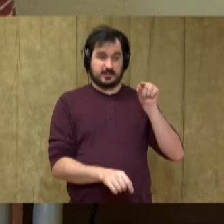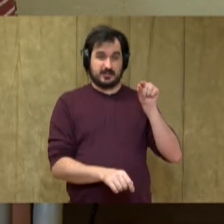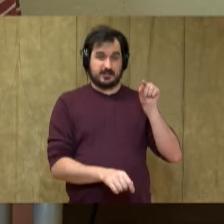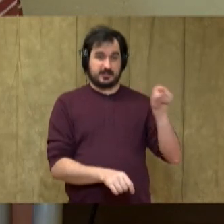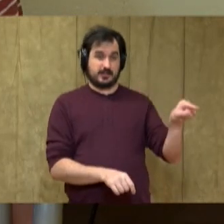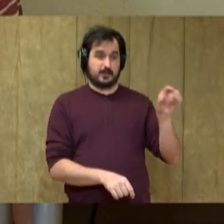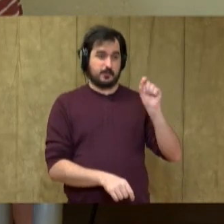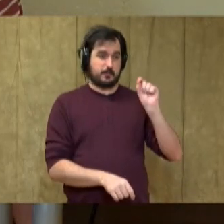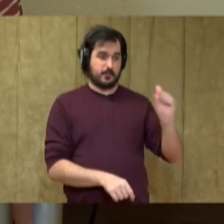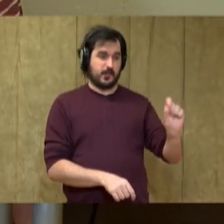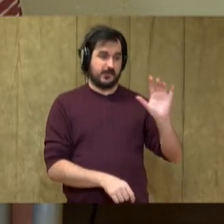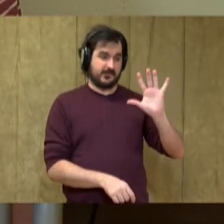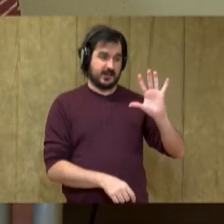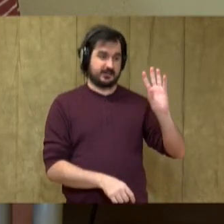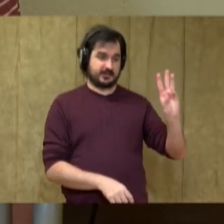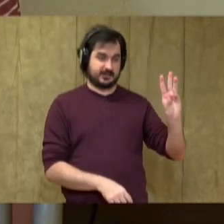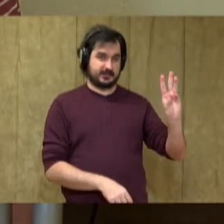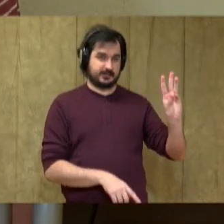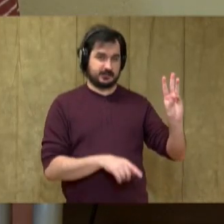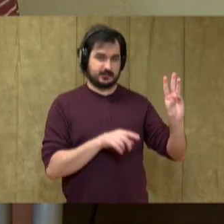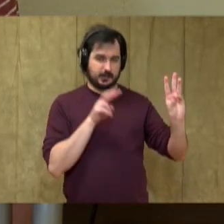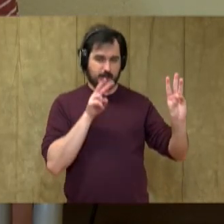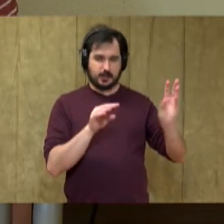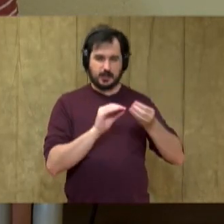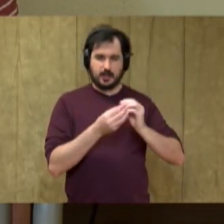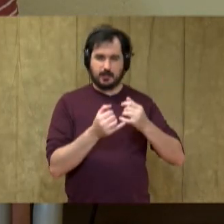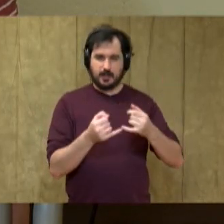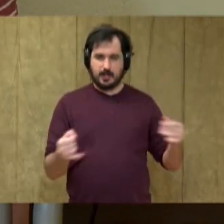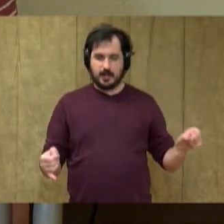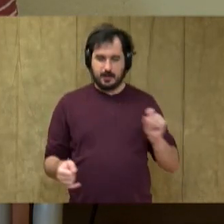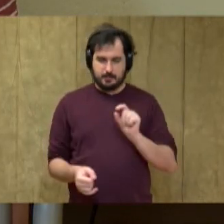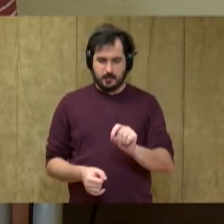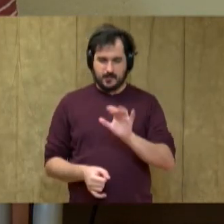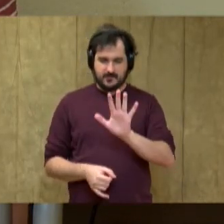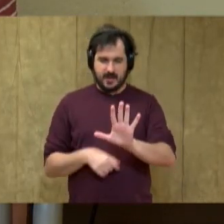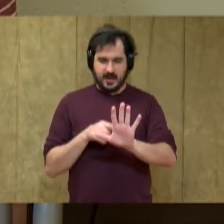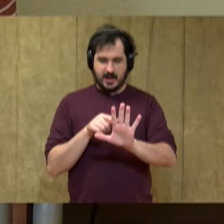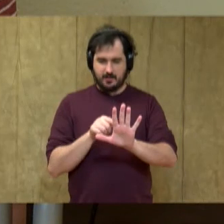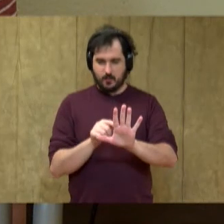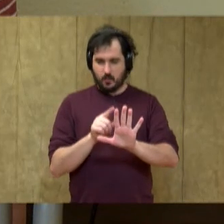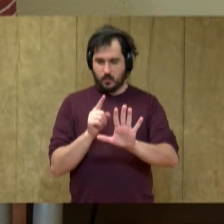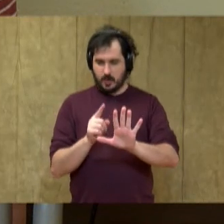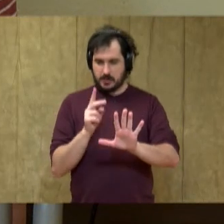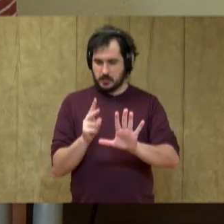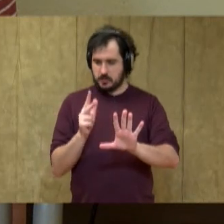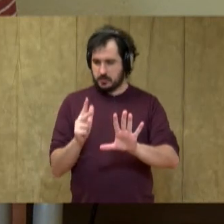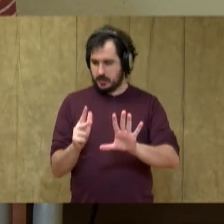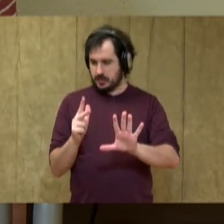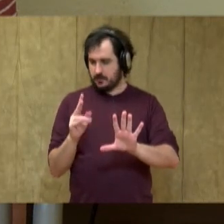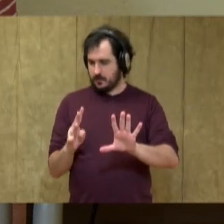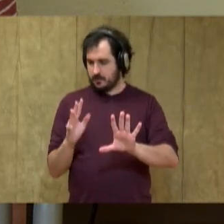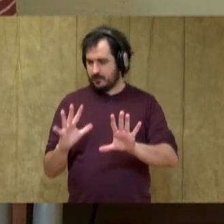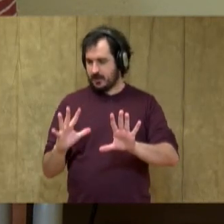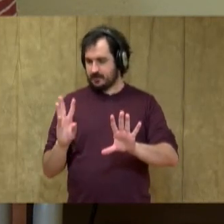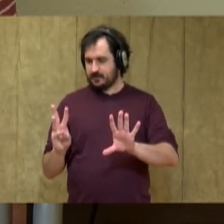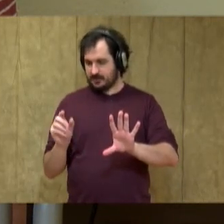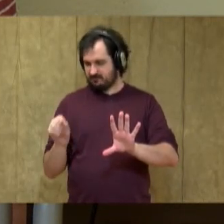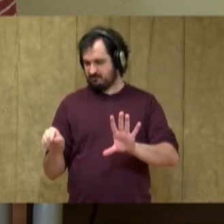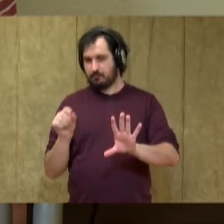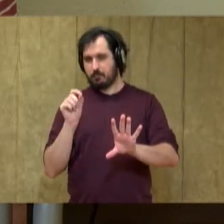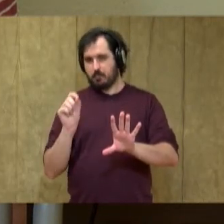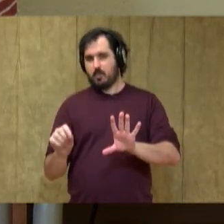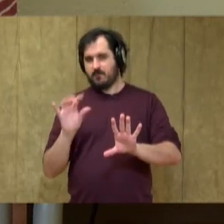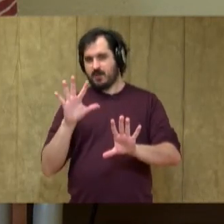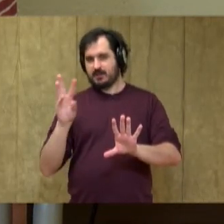number line. Here's 5/10. So I'd go 6 jumps after 5/10. About right here would be 56